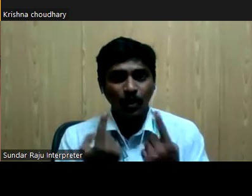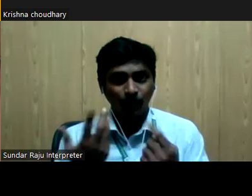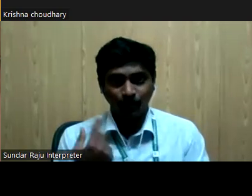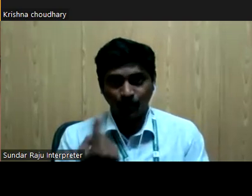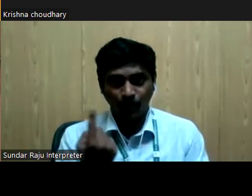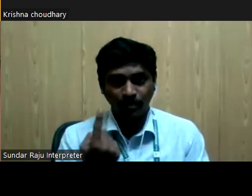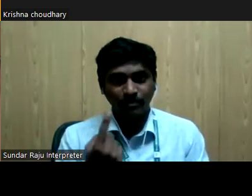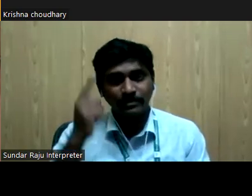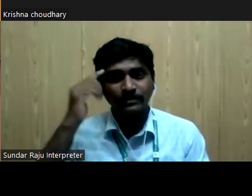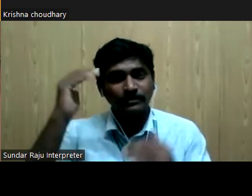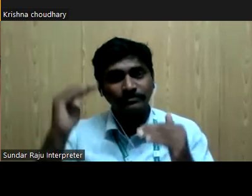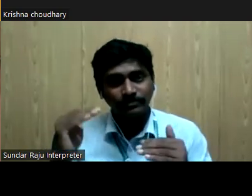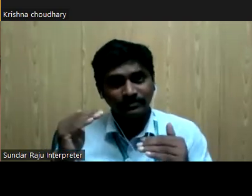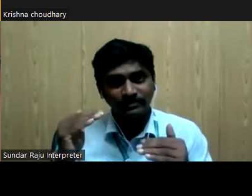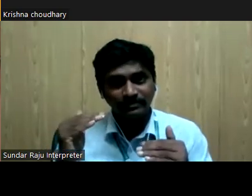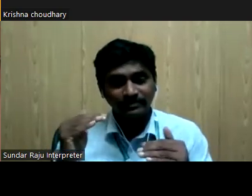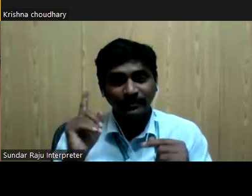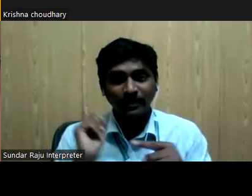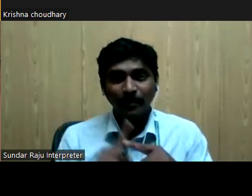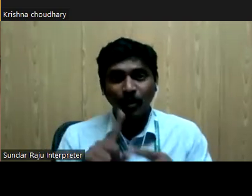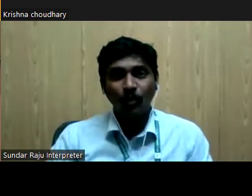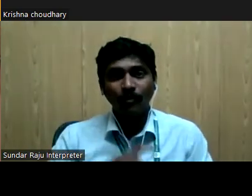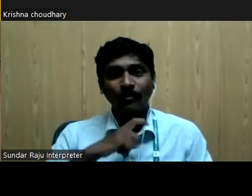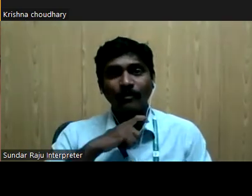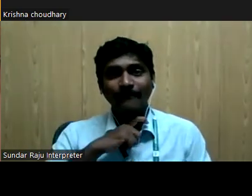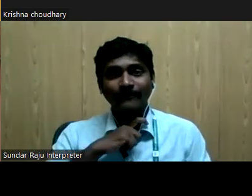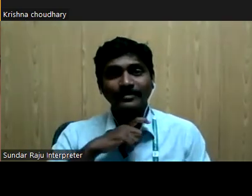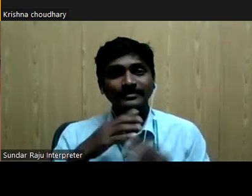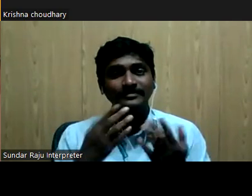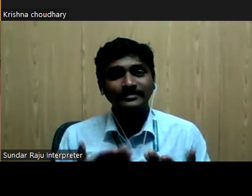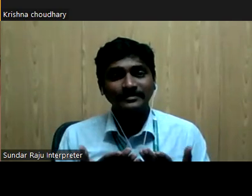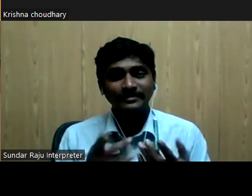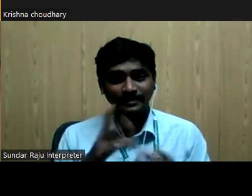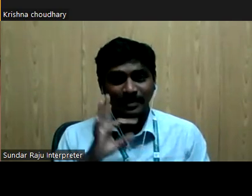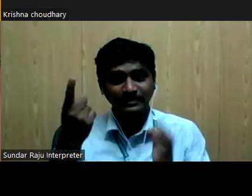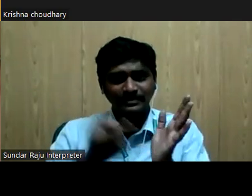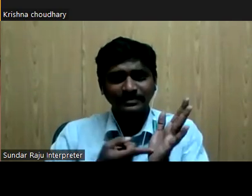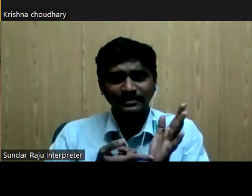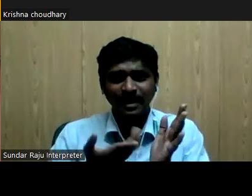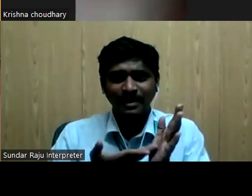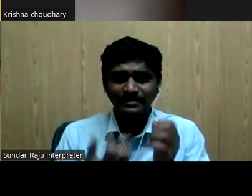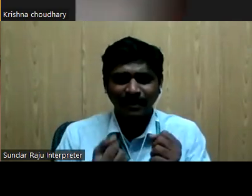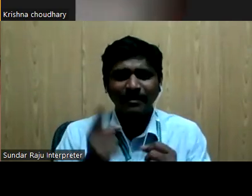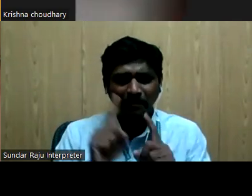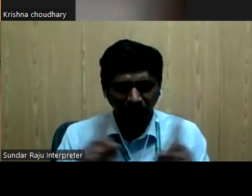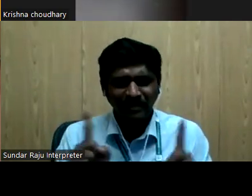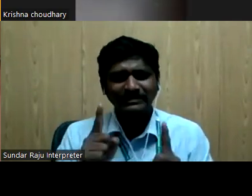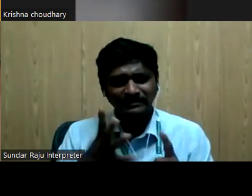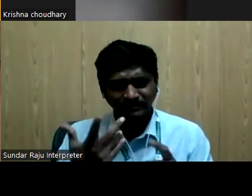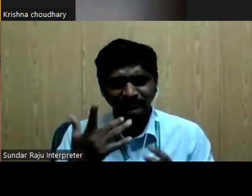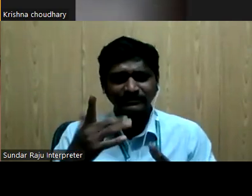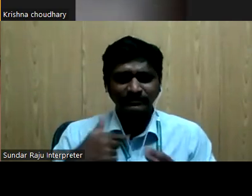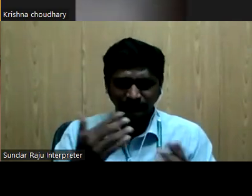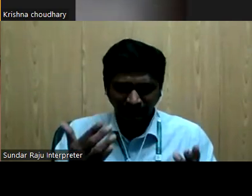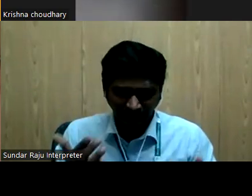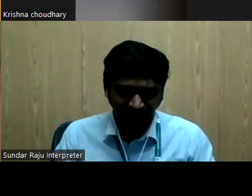that gave a hope and a confidence. Still says, I have still challenges and difficulty, but I found a